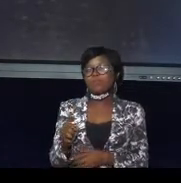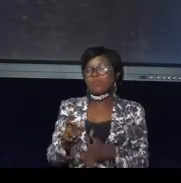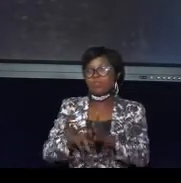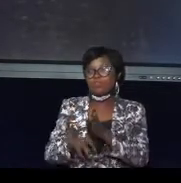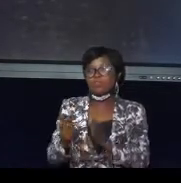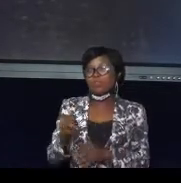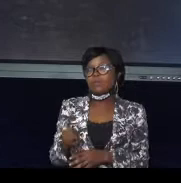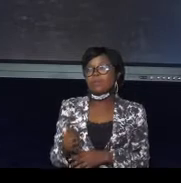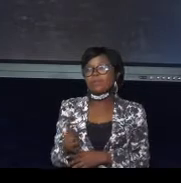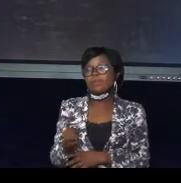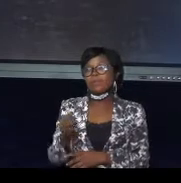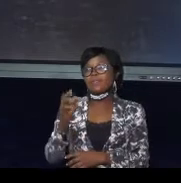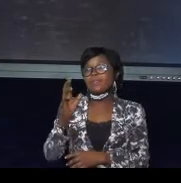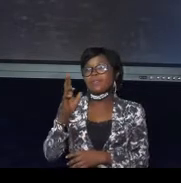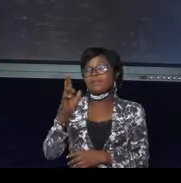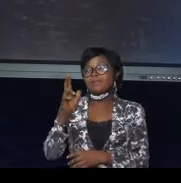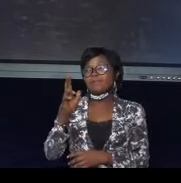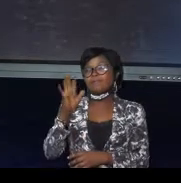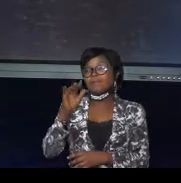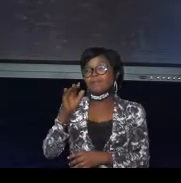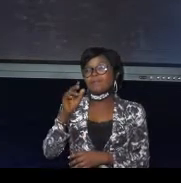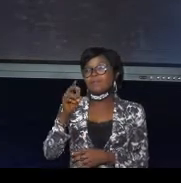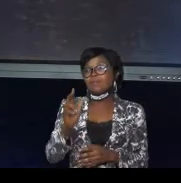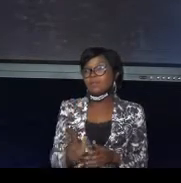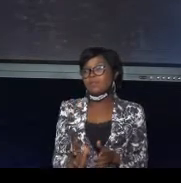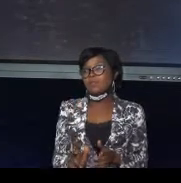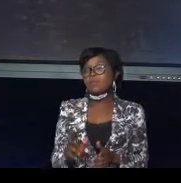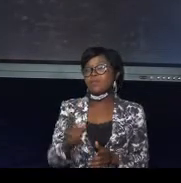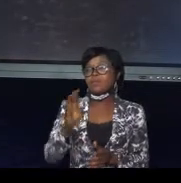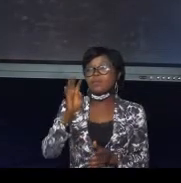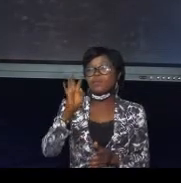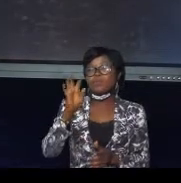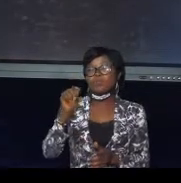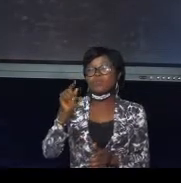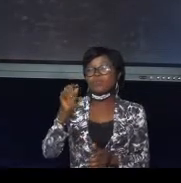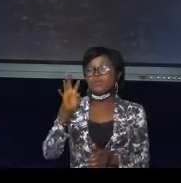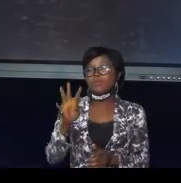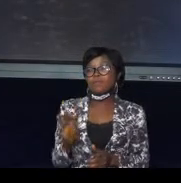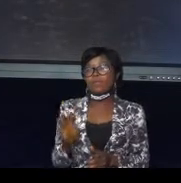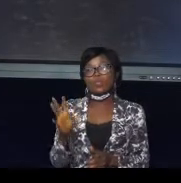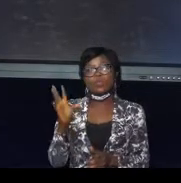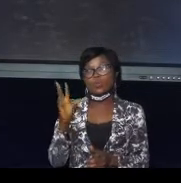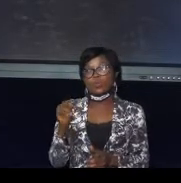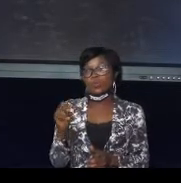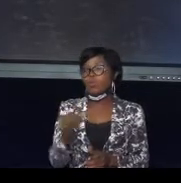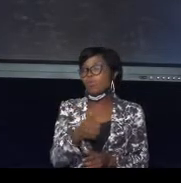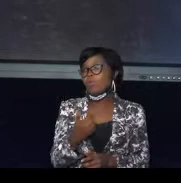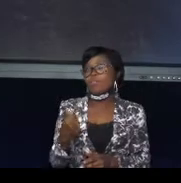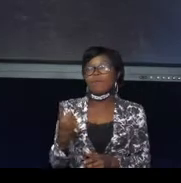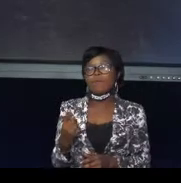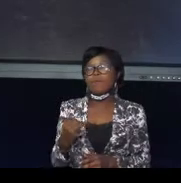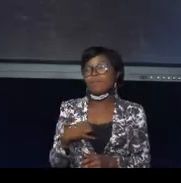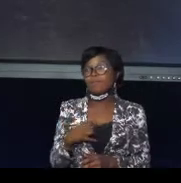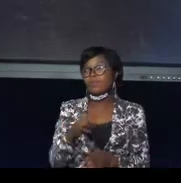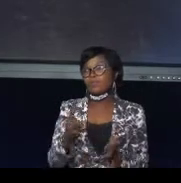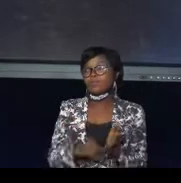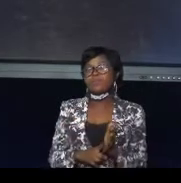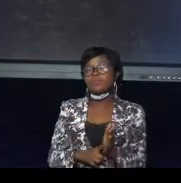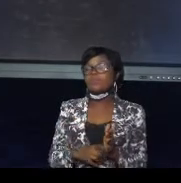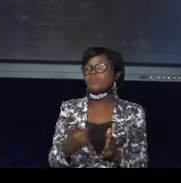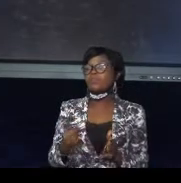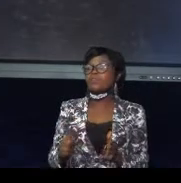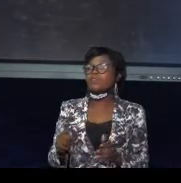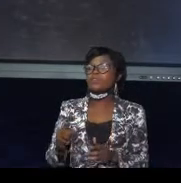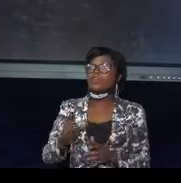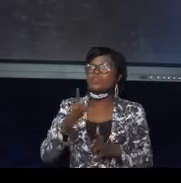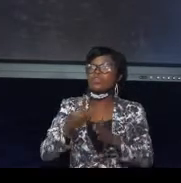Then we reduce them. 5 goes in 15 3 times. 5 goes in 24 times. Now, there is no other common factor. So we say, okay, you know what,